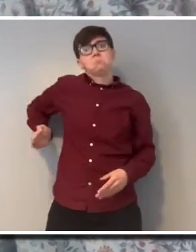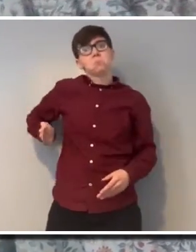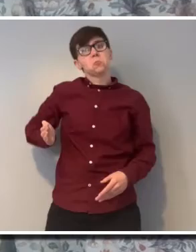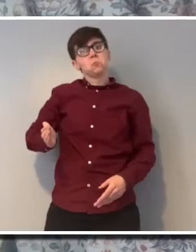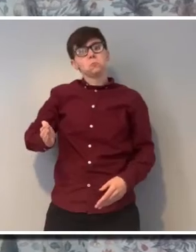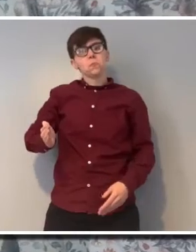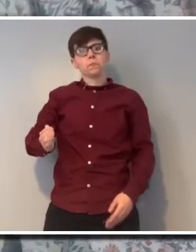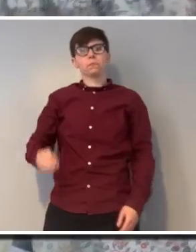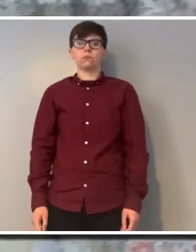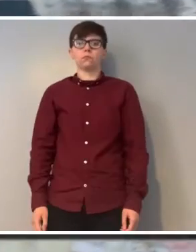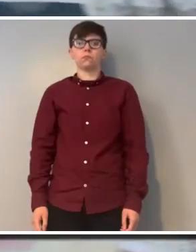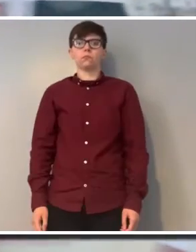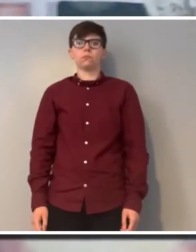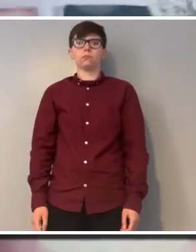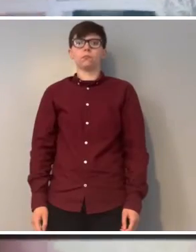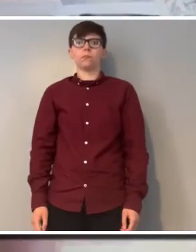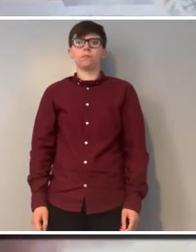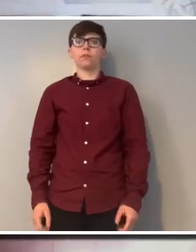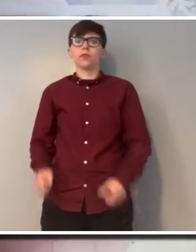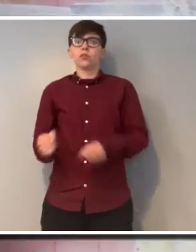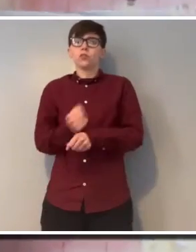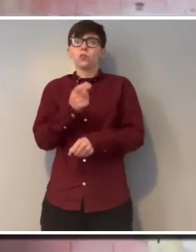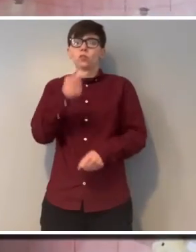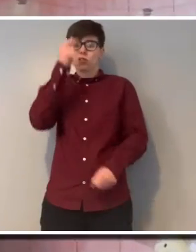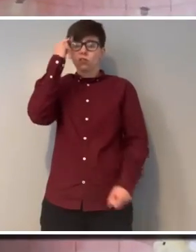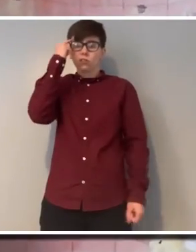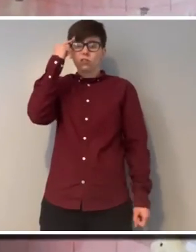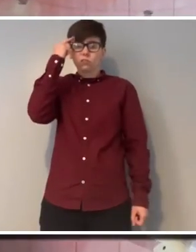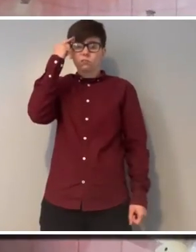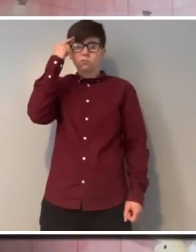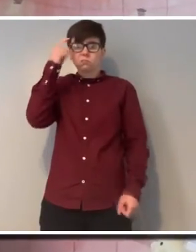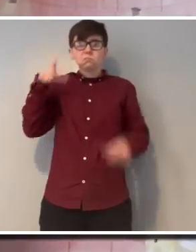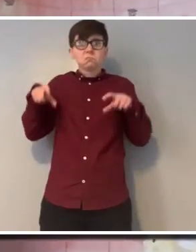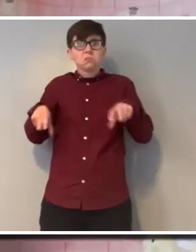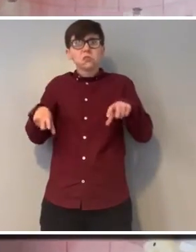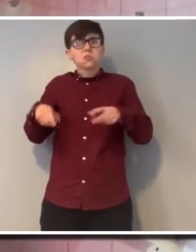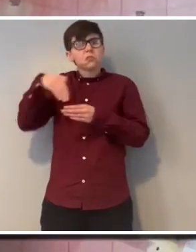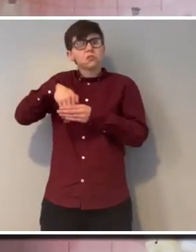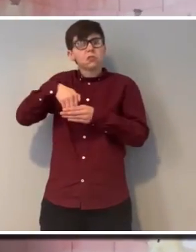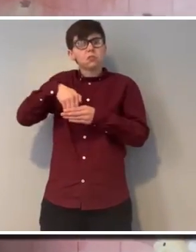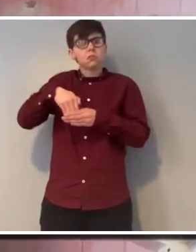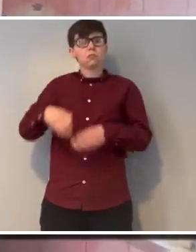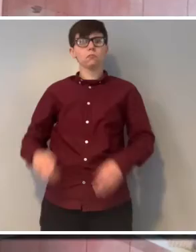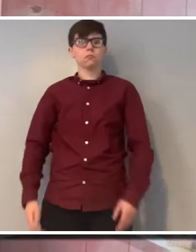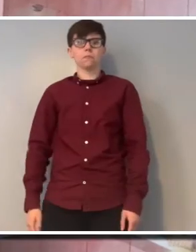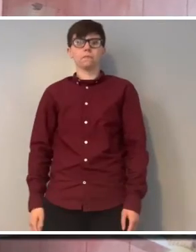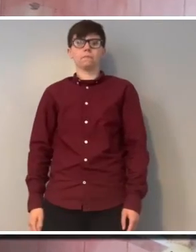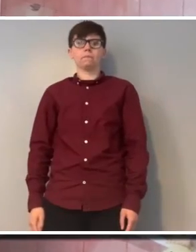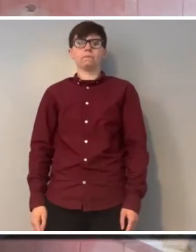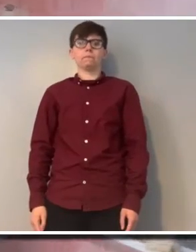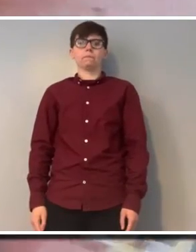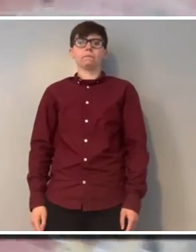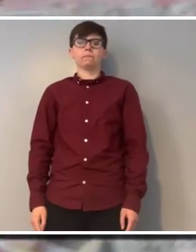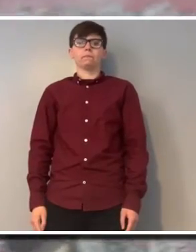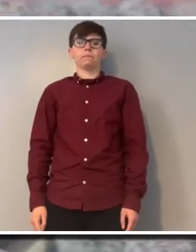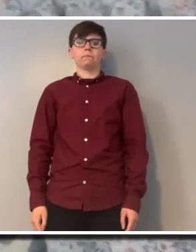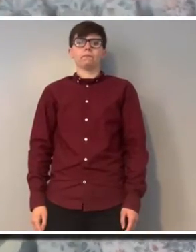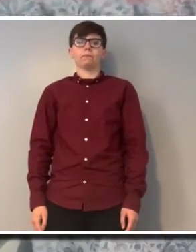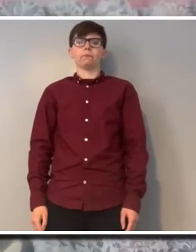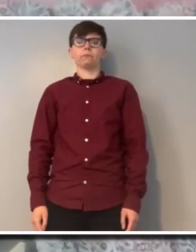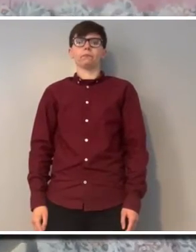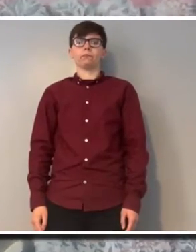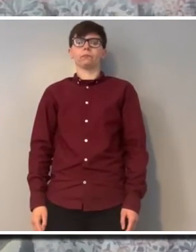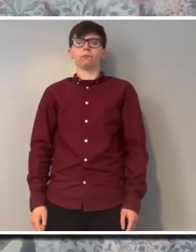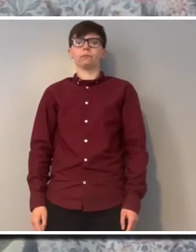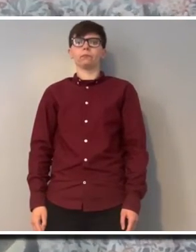inside? Can you see she's made some lovely stars to put on her wall? Do you